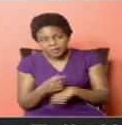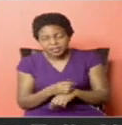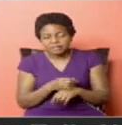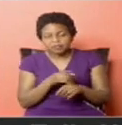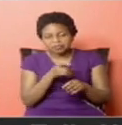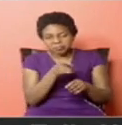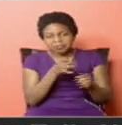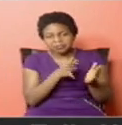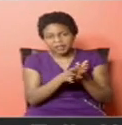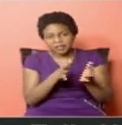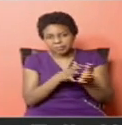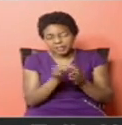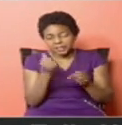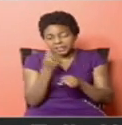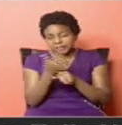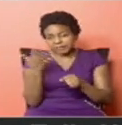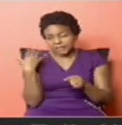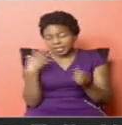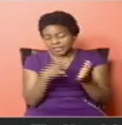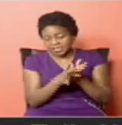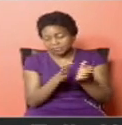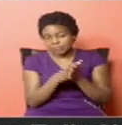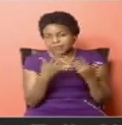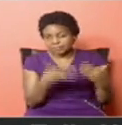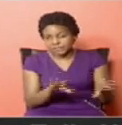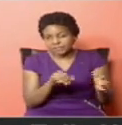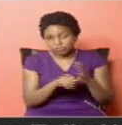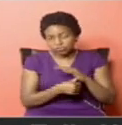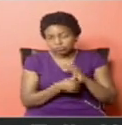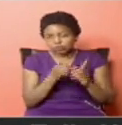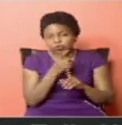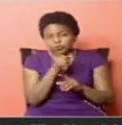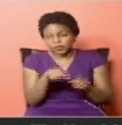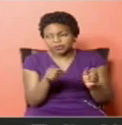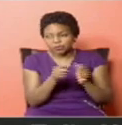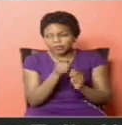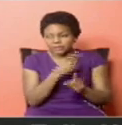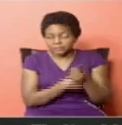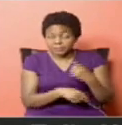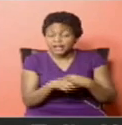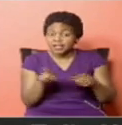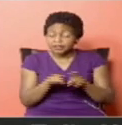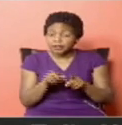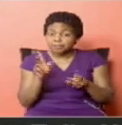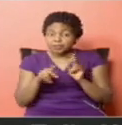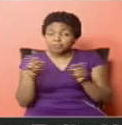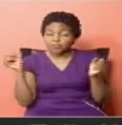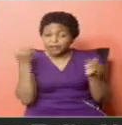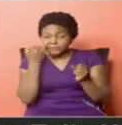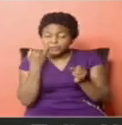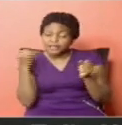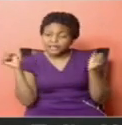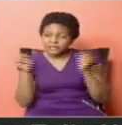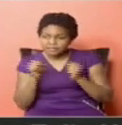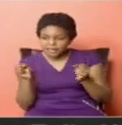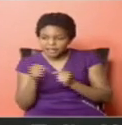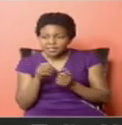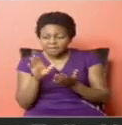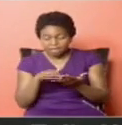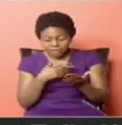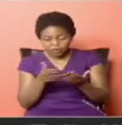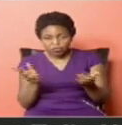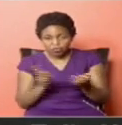already highlighted by our sister Nasozi, and the critically ill, face challenges of inadequate access to